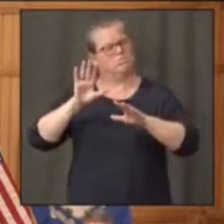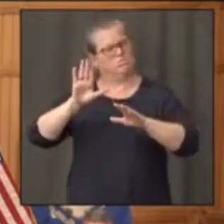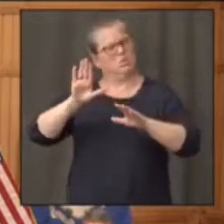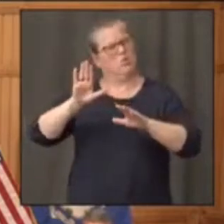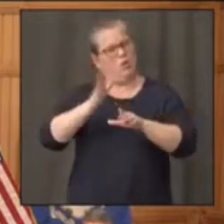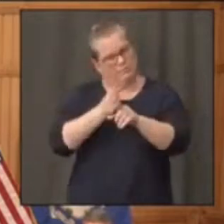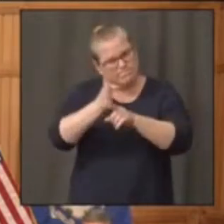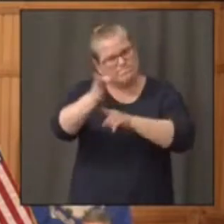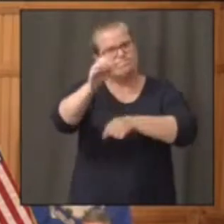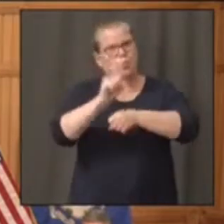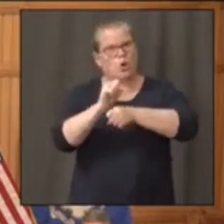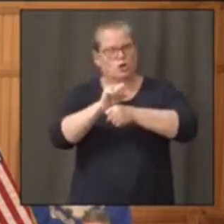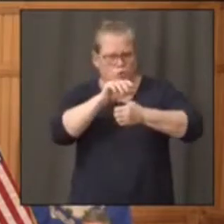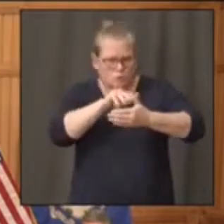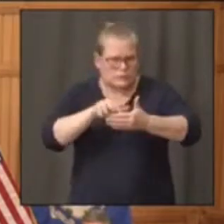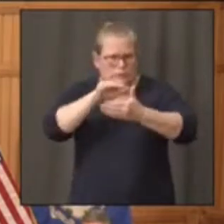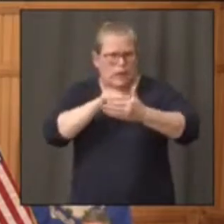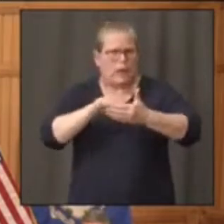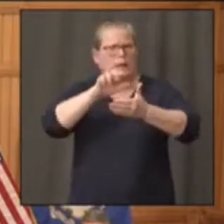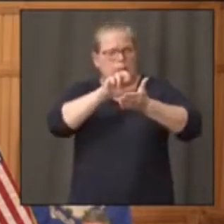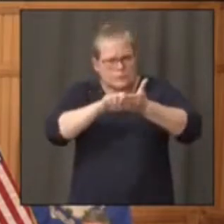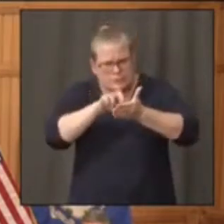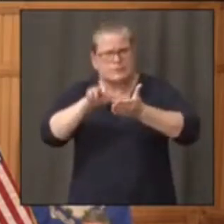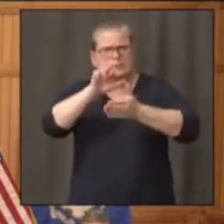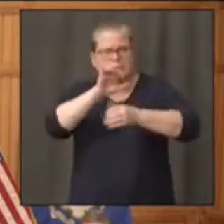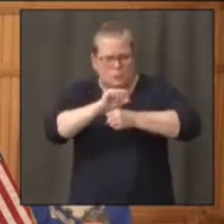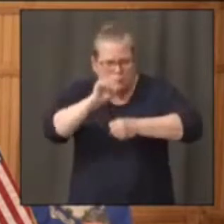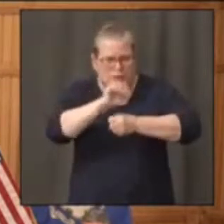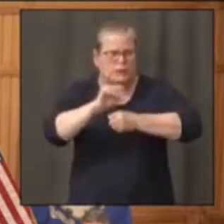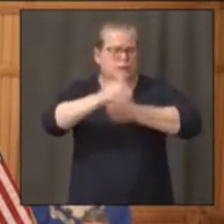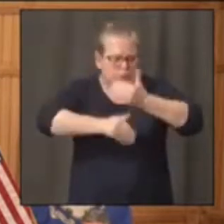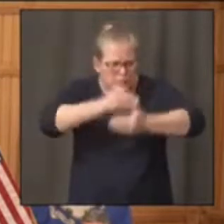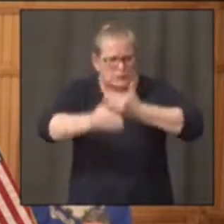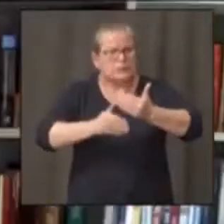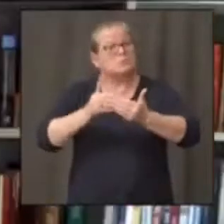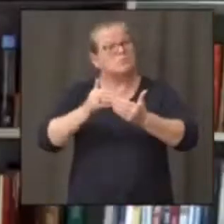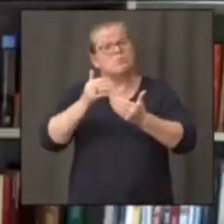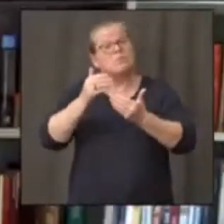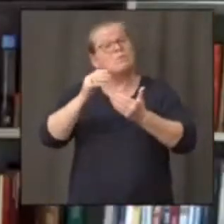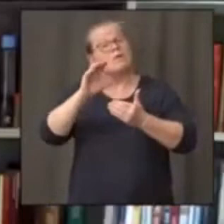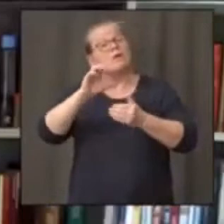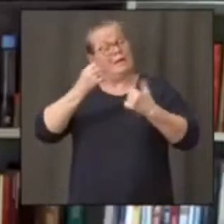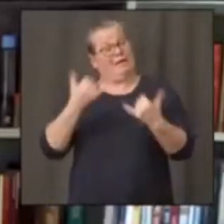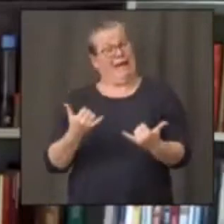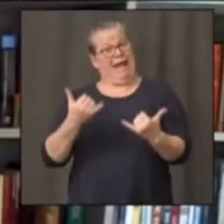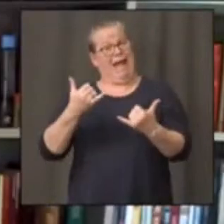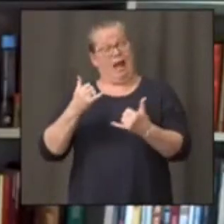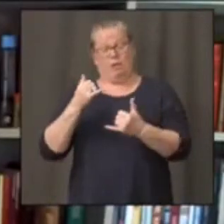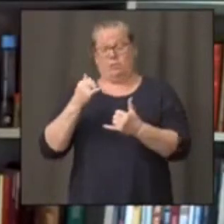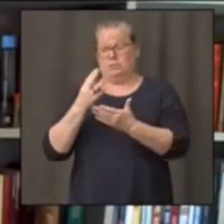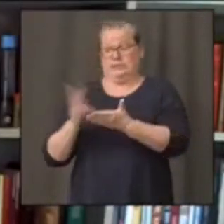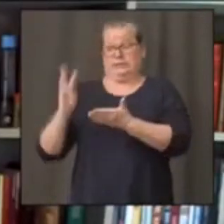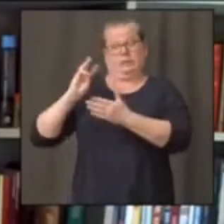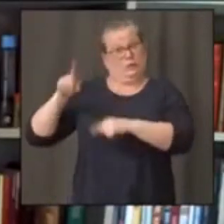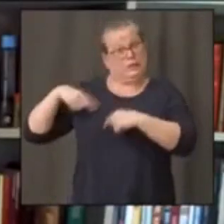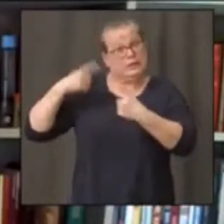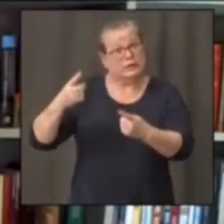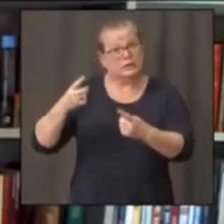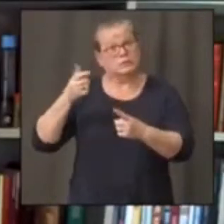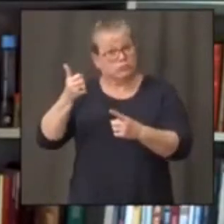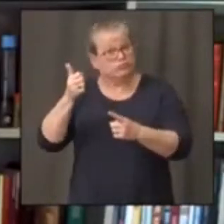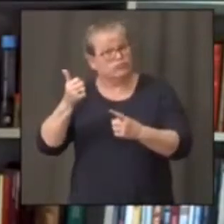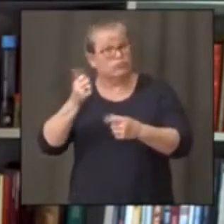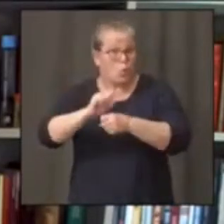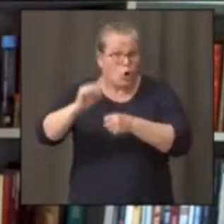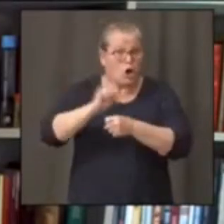Governor, for the opportunity to come back, and it's surely a pleasure. Let me just, I